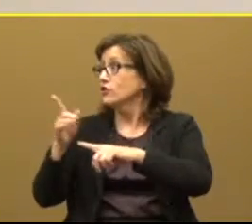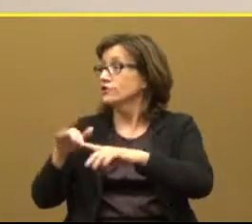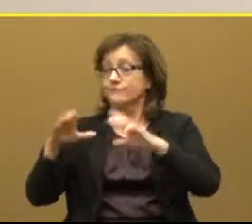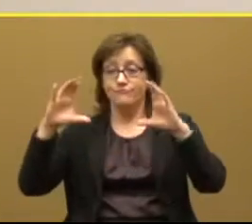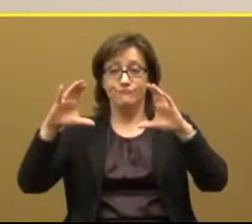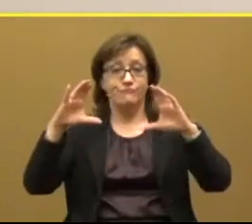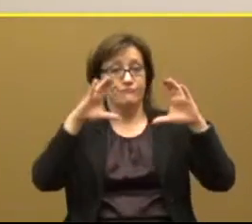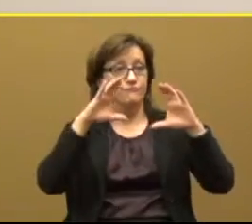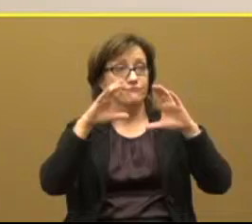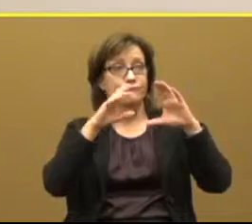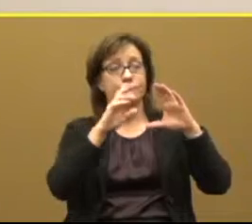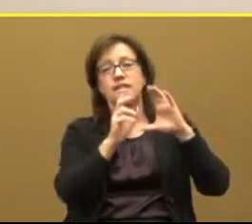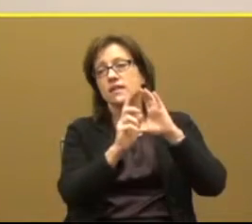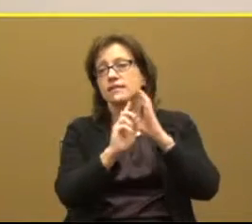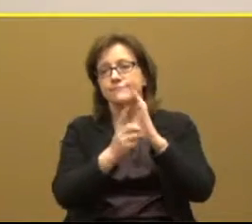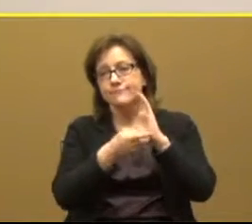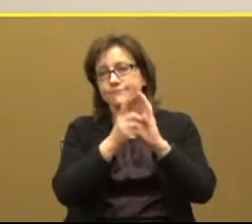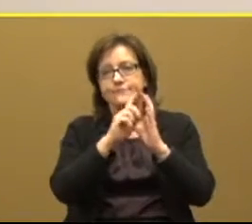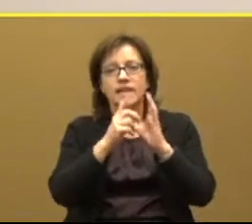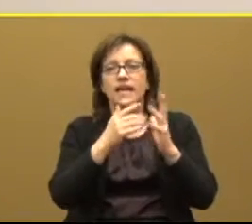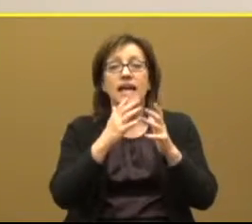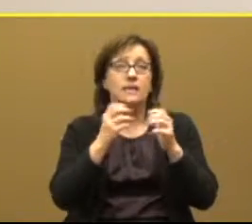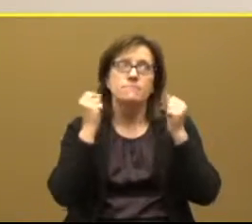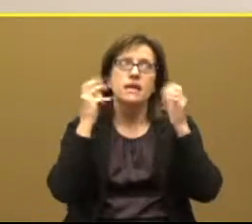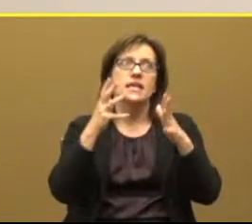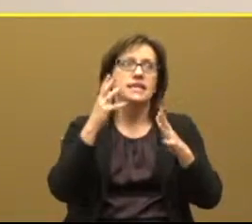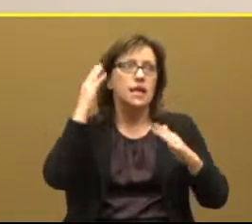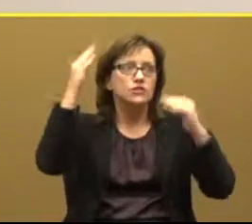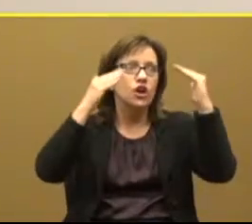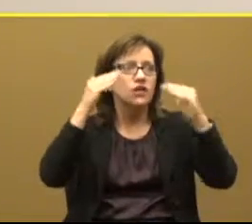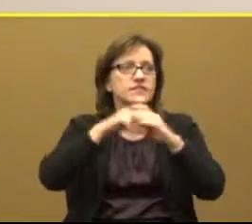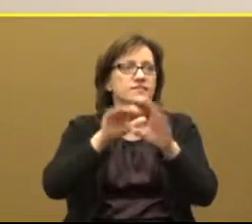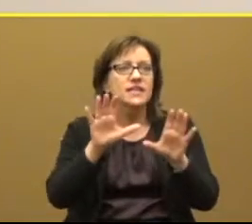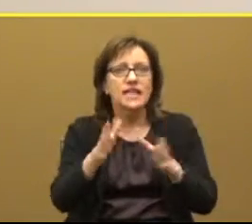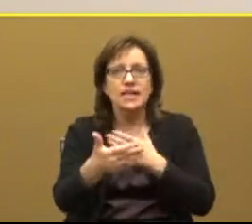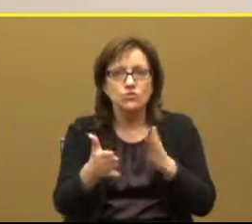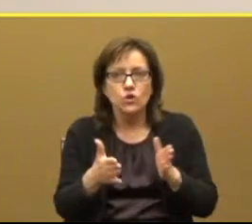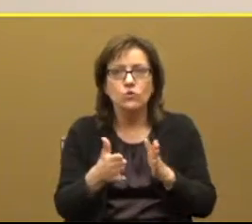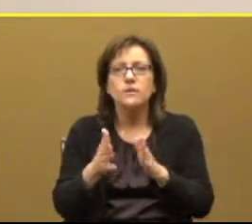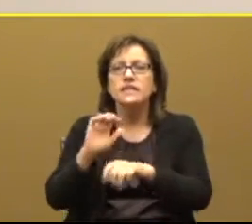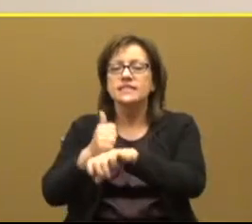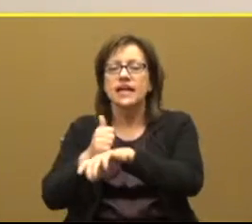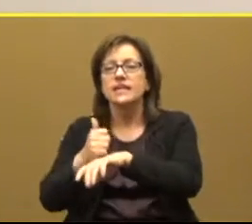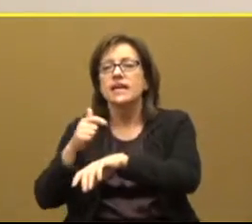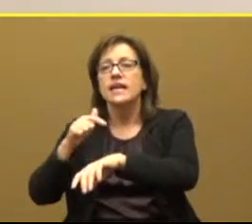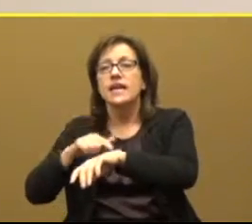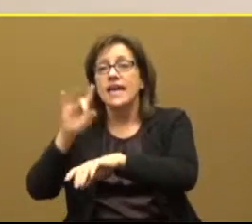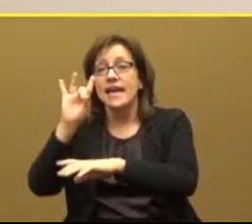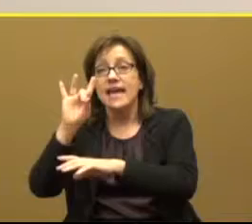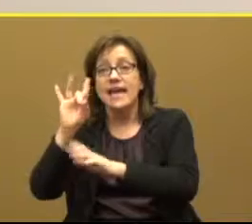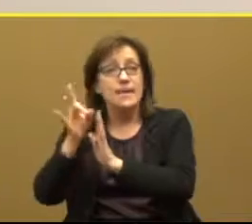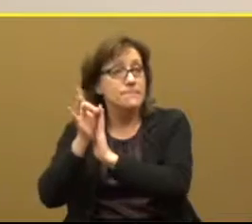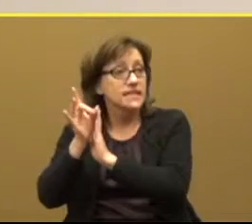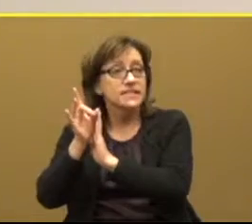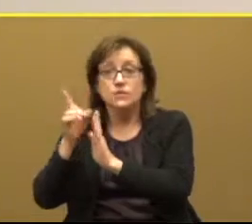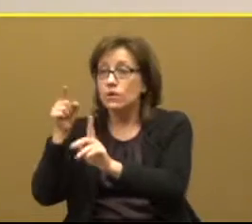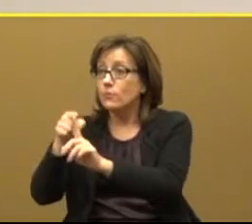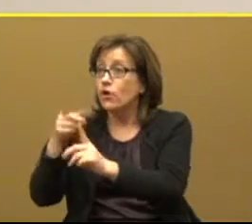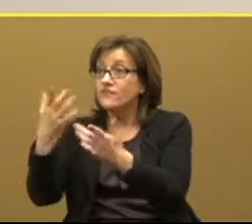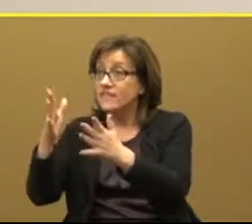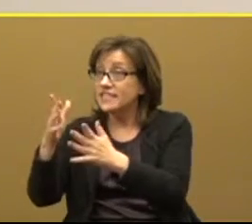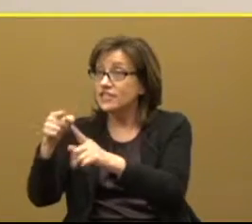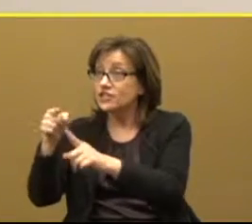were lots of adults in this classroom. Set the visual timer at 8 minutes, we point, it's all done, then we move